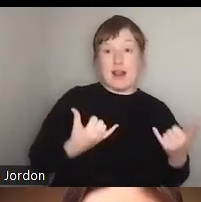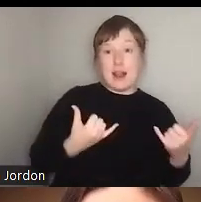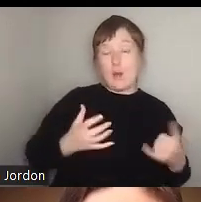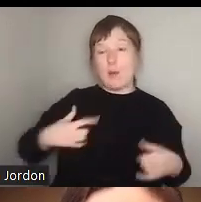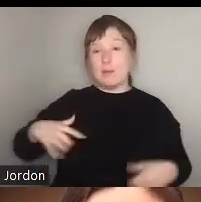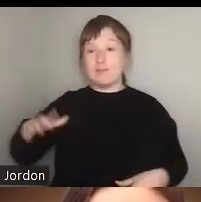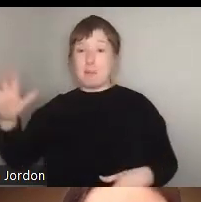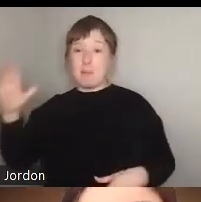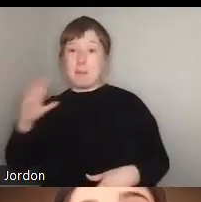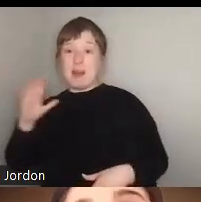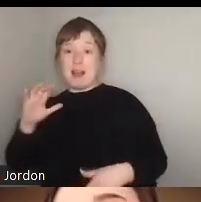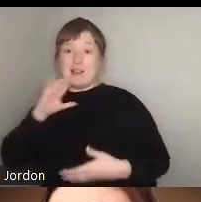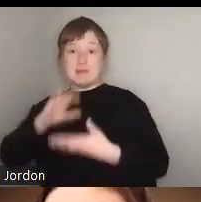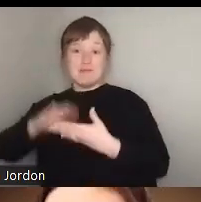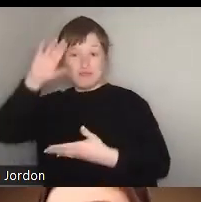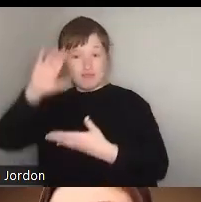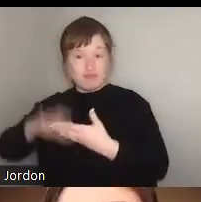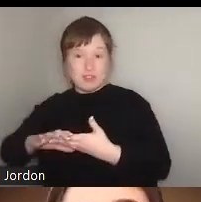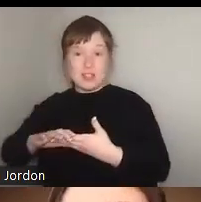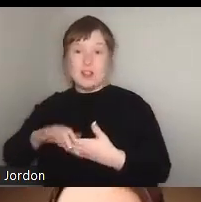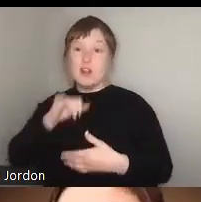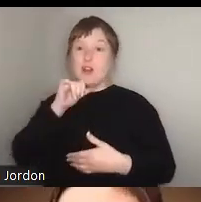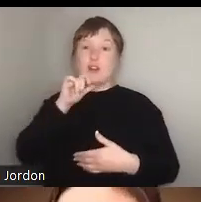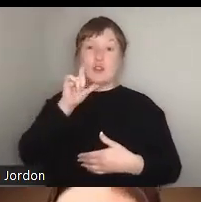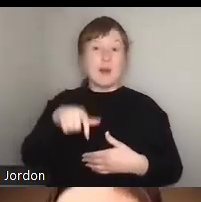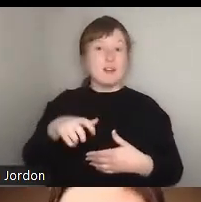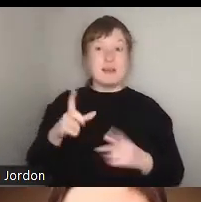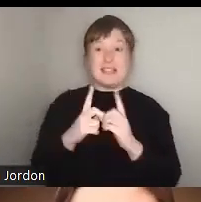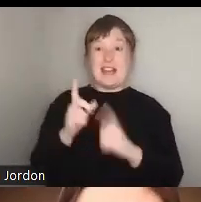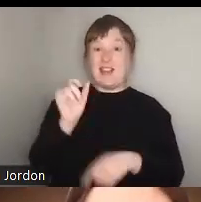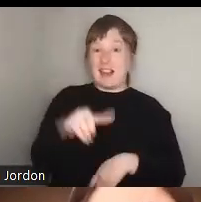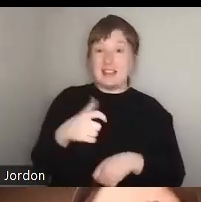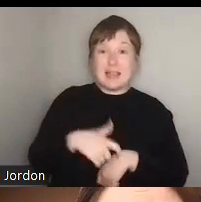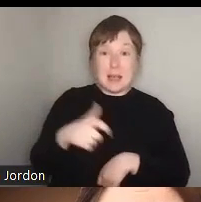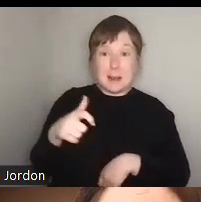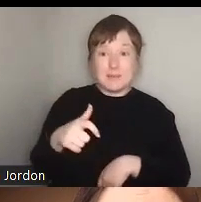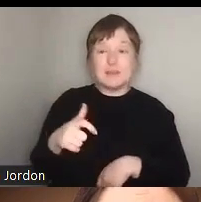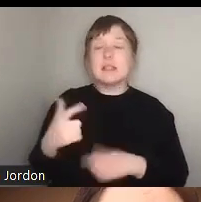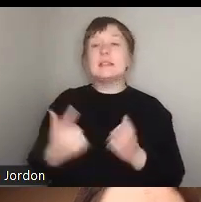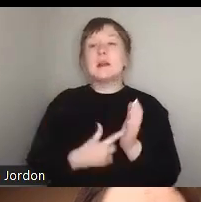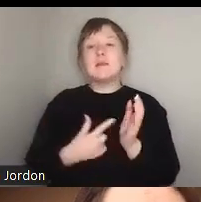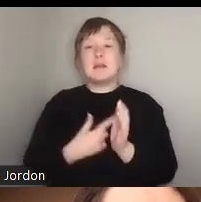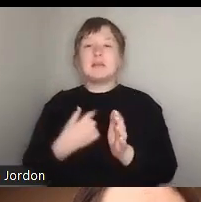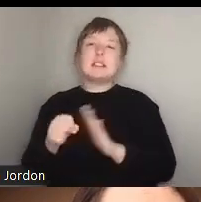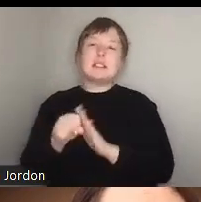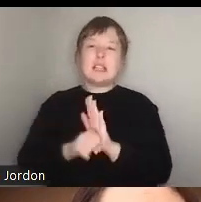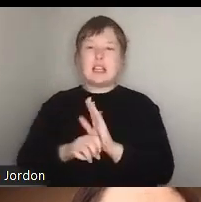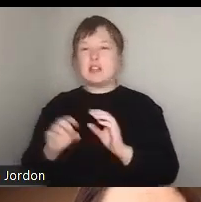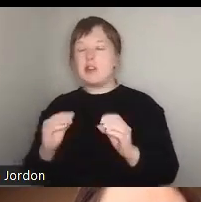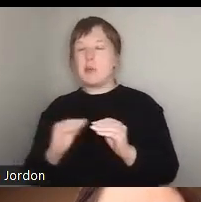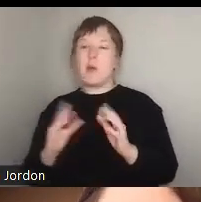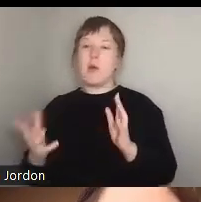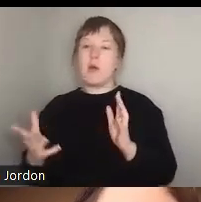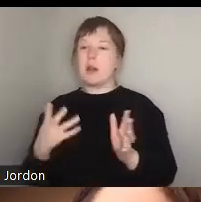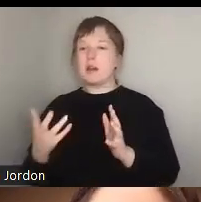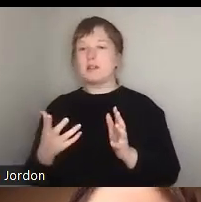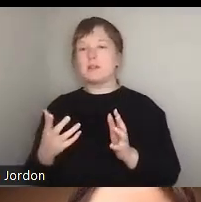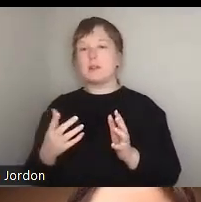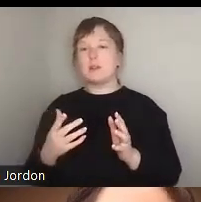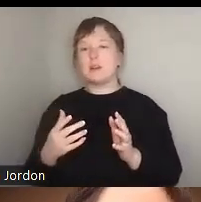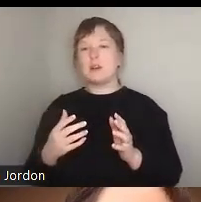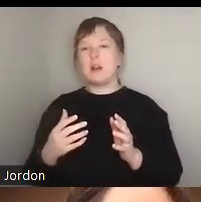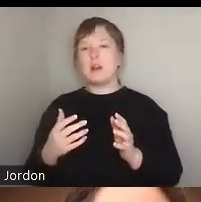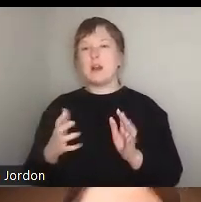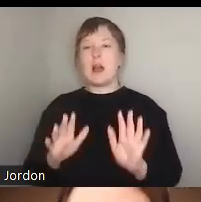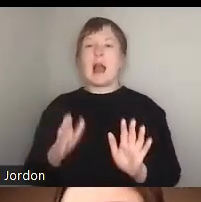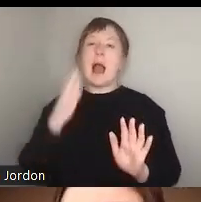of somebody. They don't even have to be dating at the time. Some states are a bit more, well, I'm not going to say because I don't know